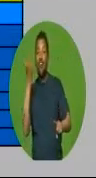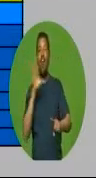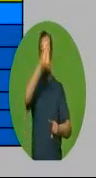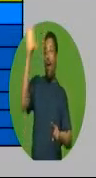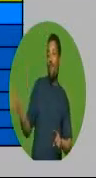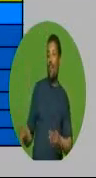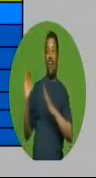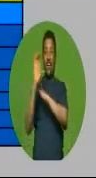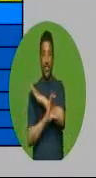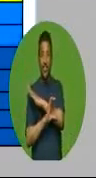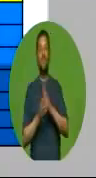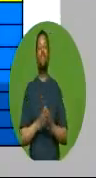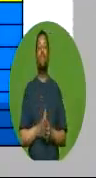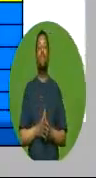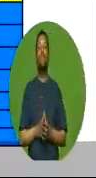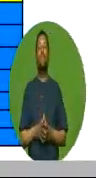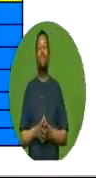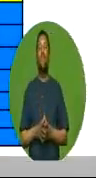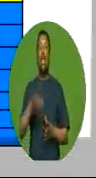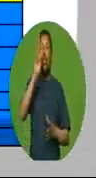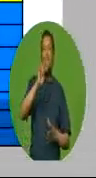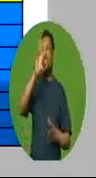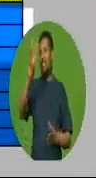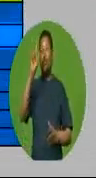African countries.